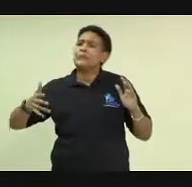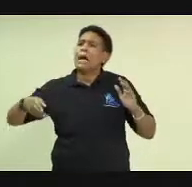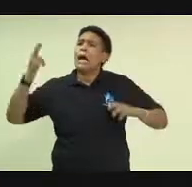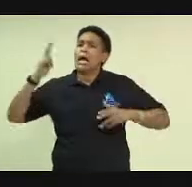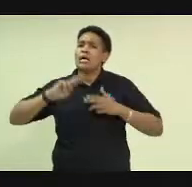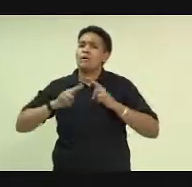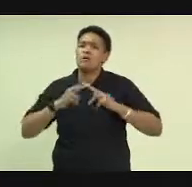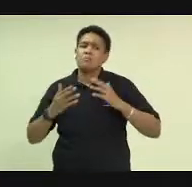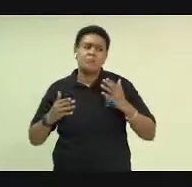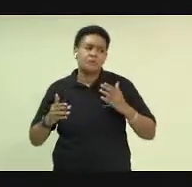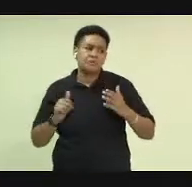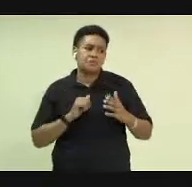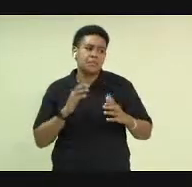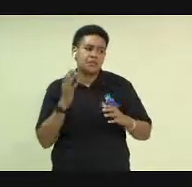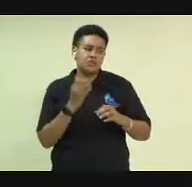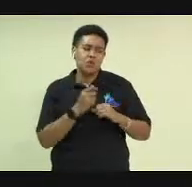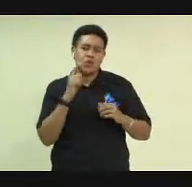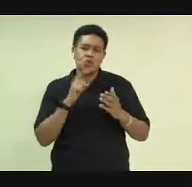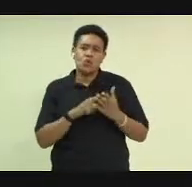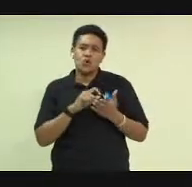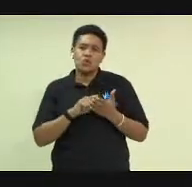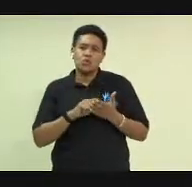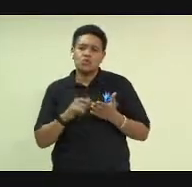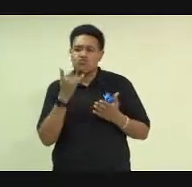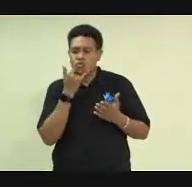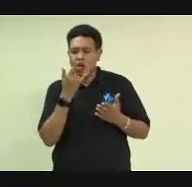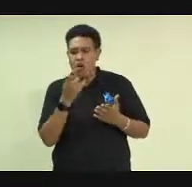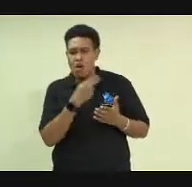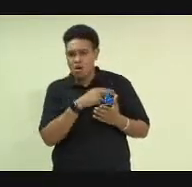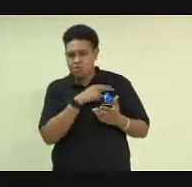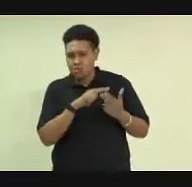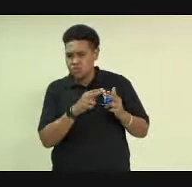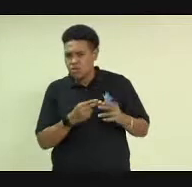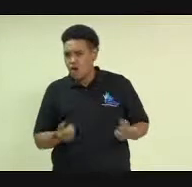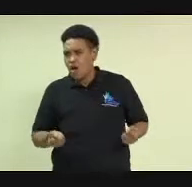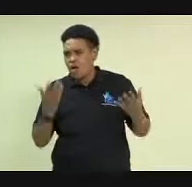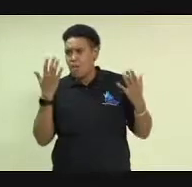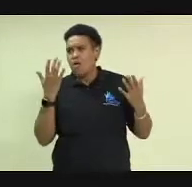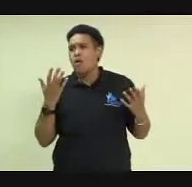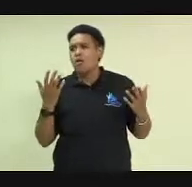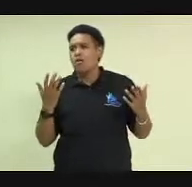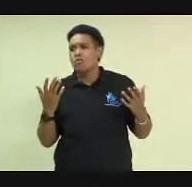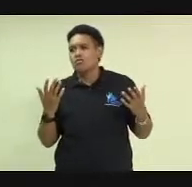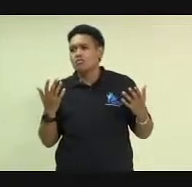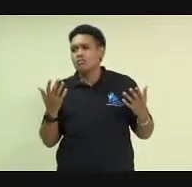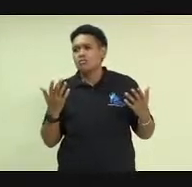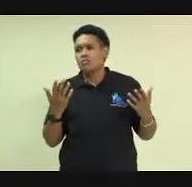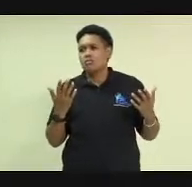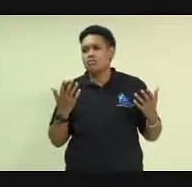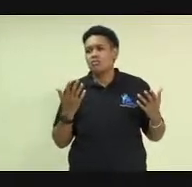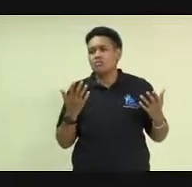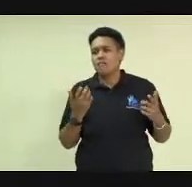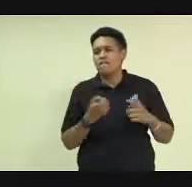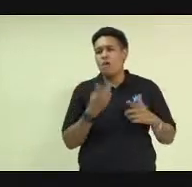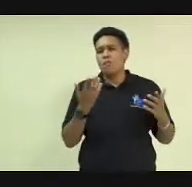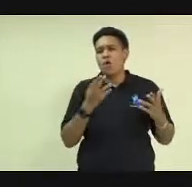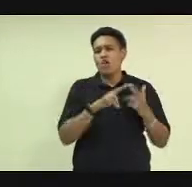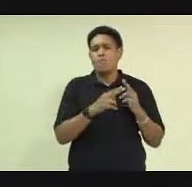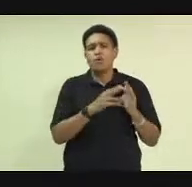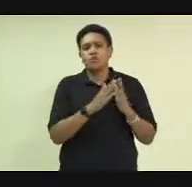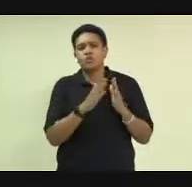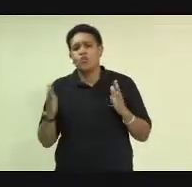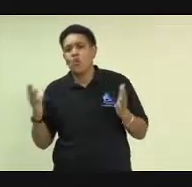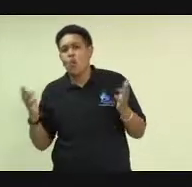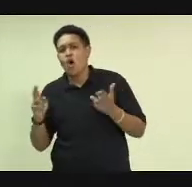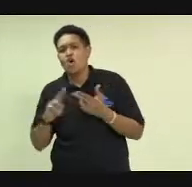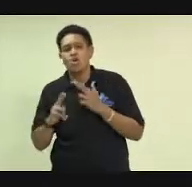got them, I noted them down wrong. But how much from what number to what